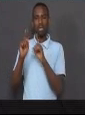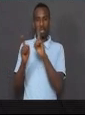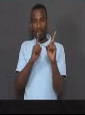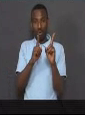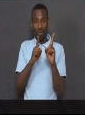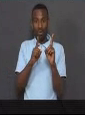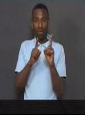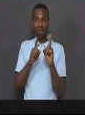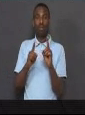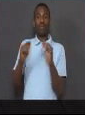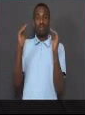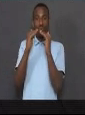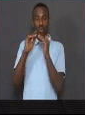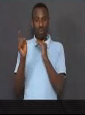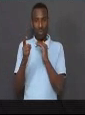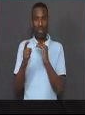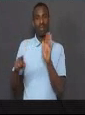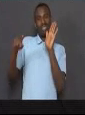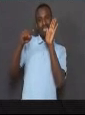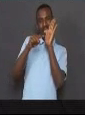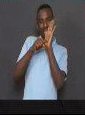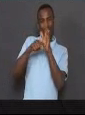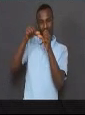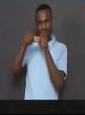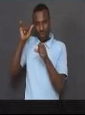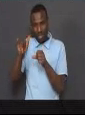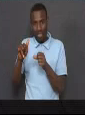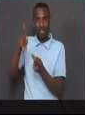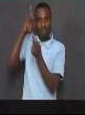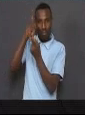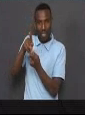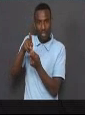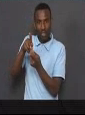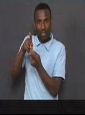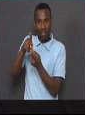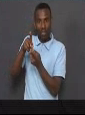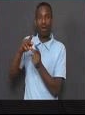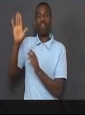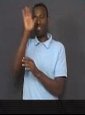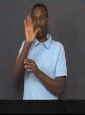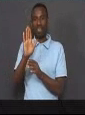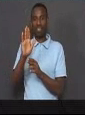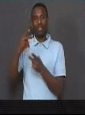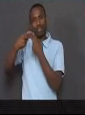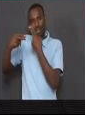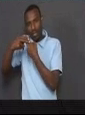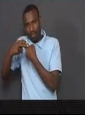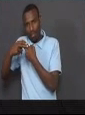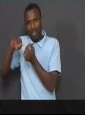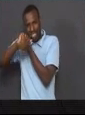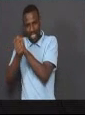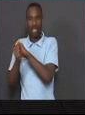system, which in turn equals the negative constant pressure of the